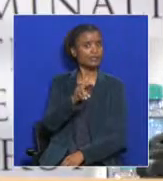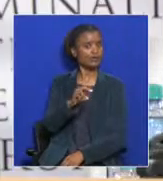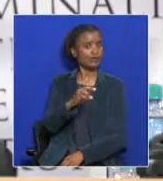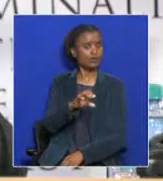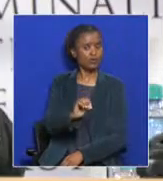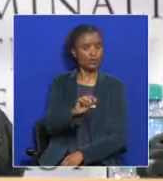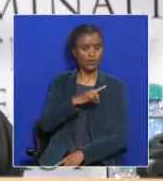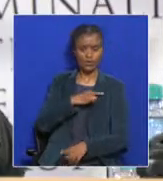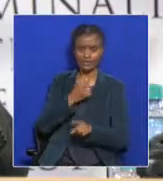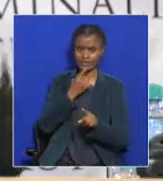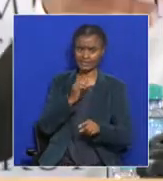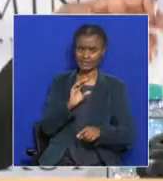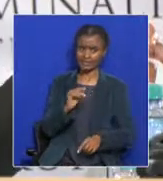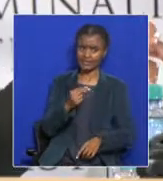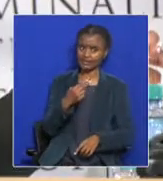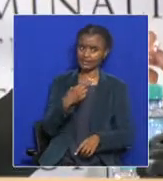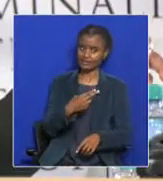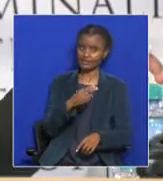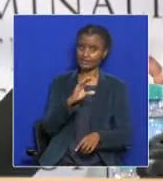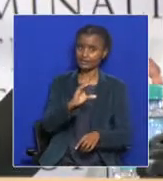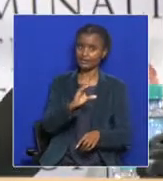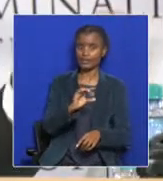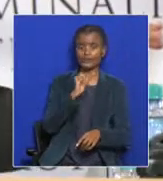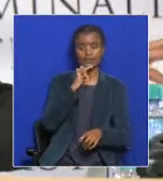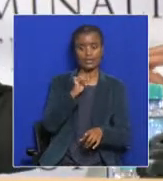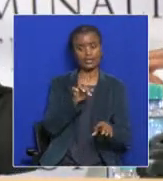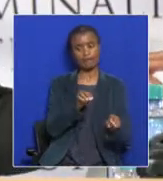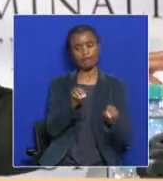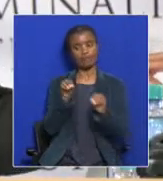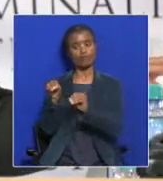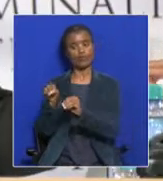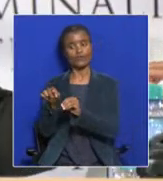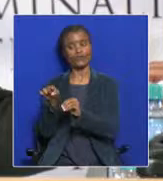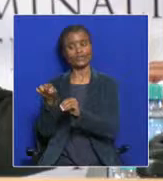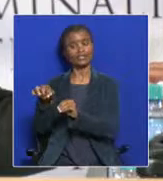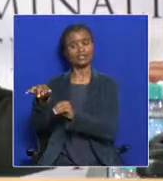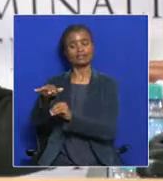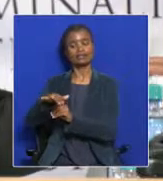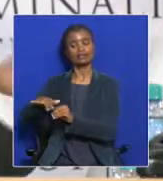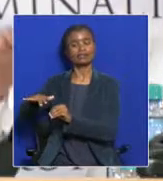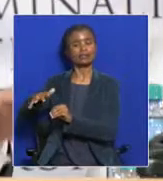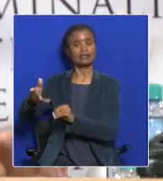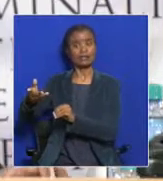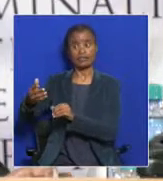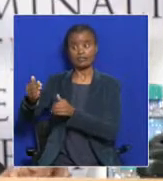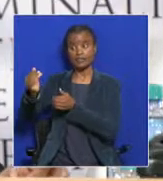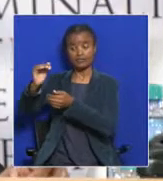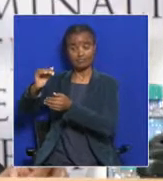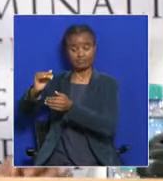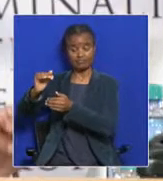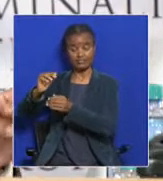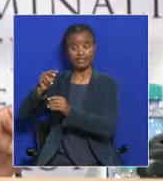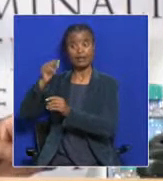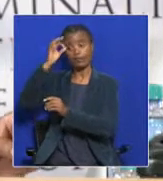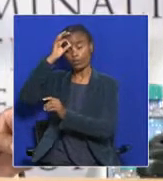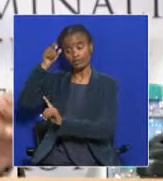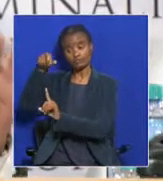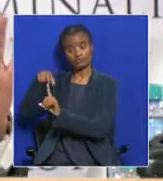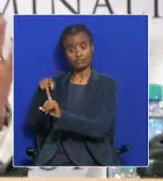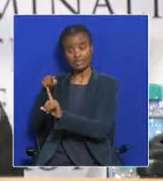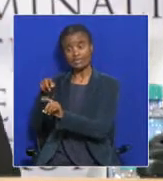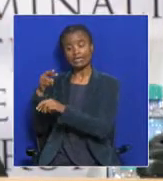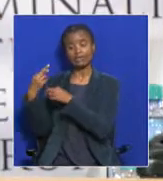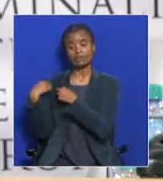area, locate it physically somewhere so that it falls under Isipingo. And I struggle with that notion.